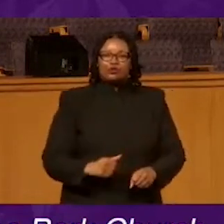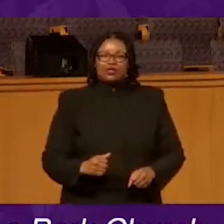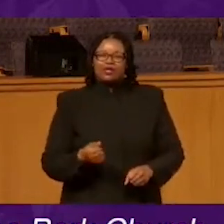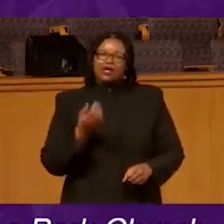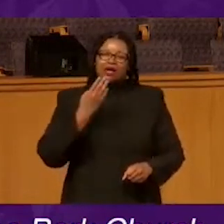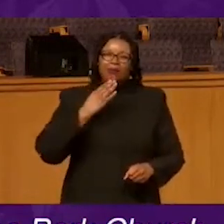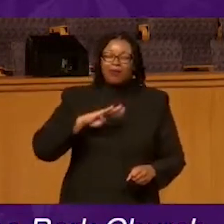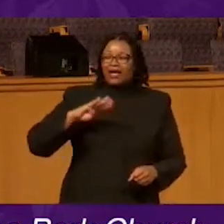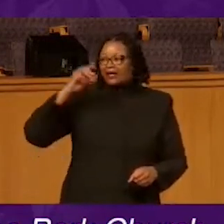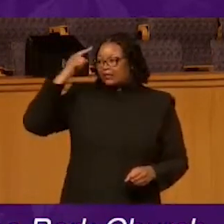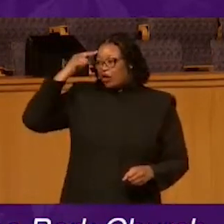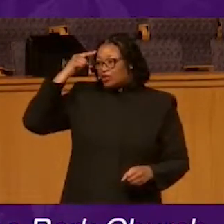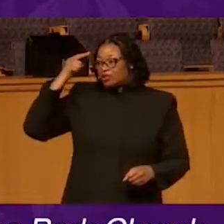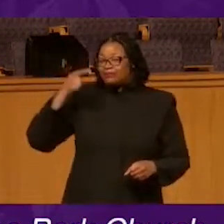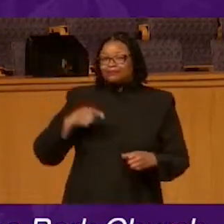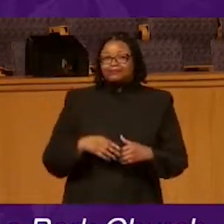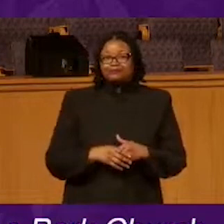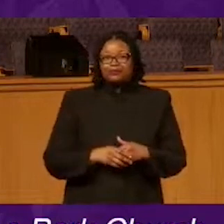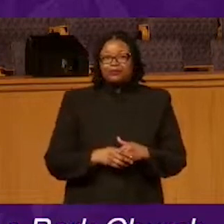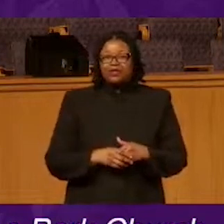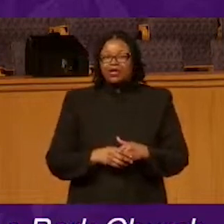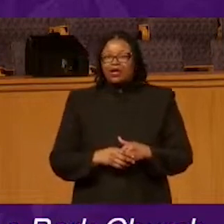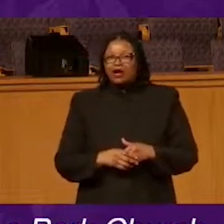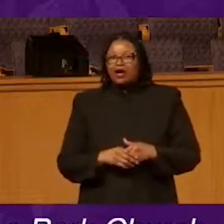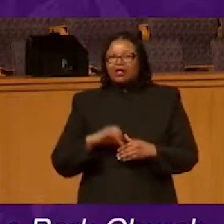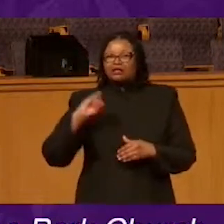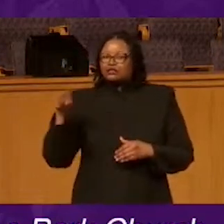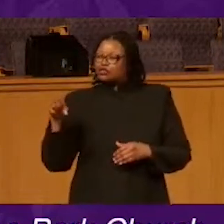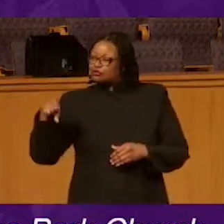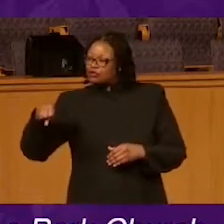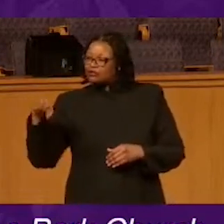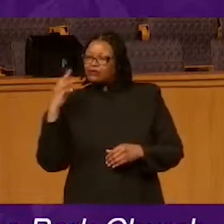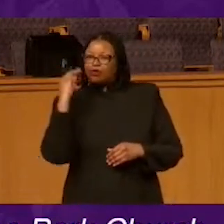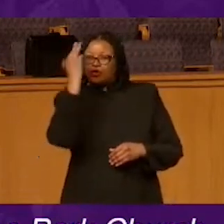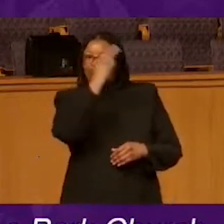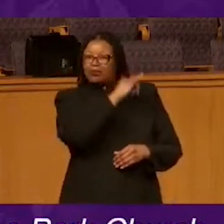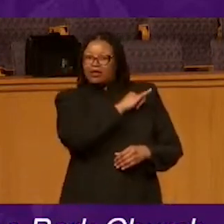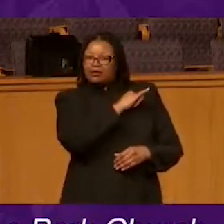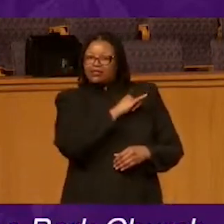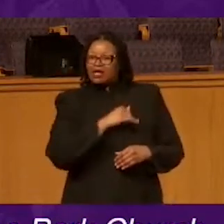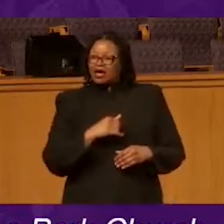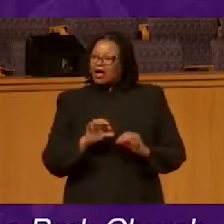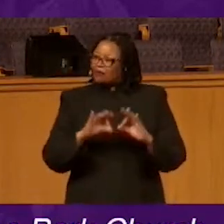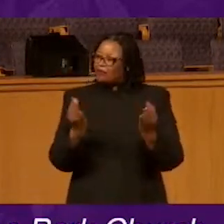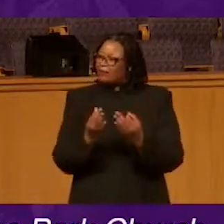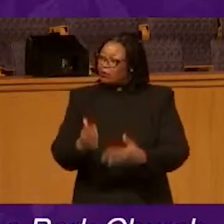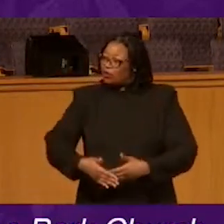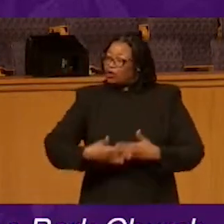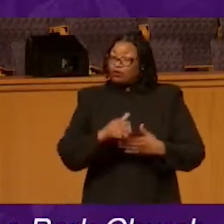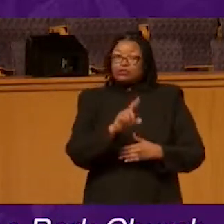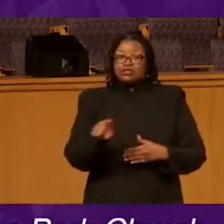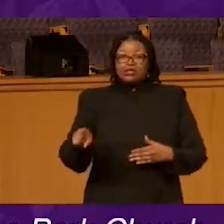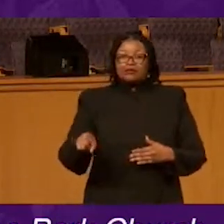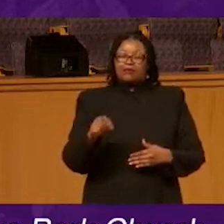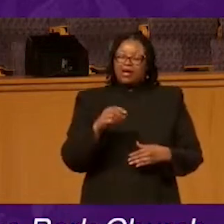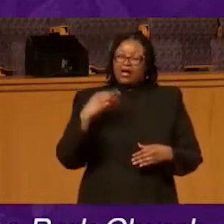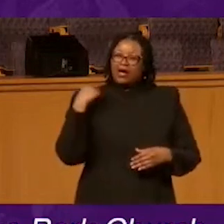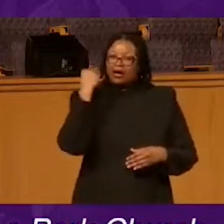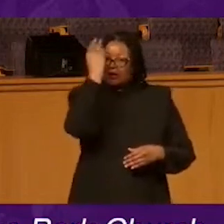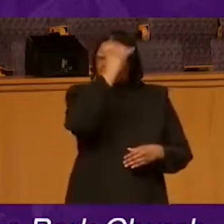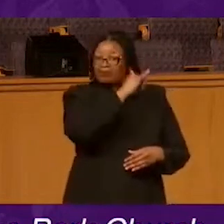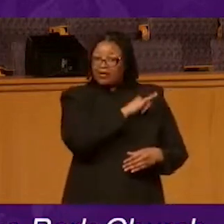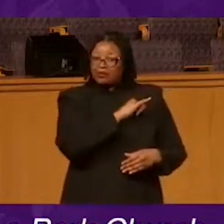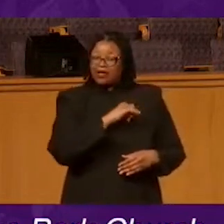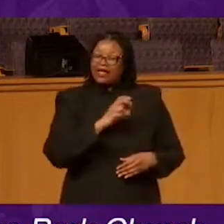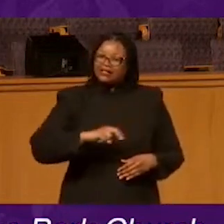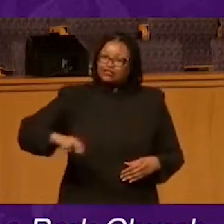innuendo. Neither Joseph nor Mary's immediate family were close to them. Mary had to journey to Elizabeth,